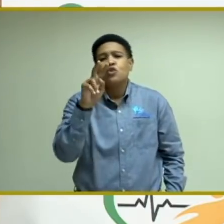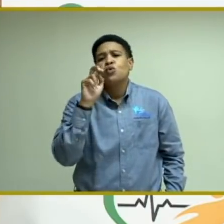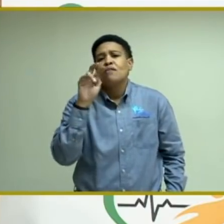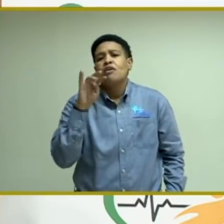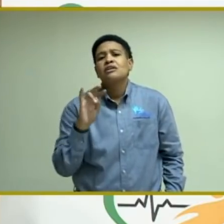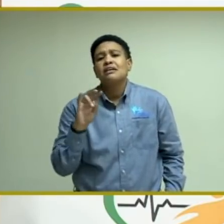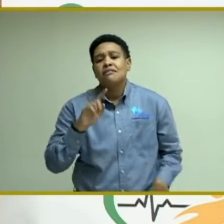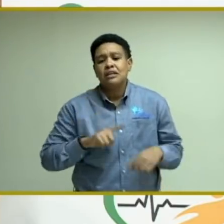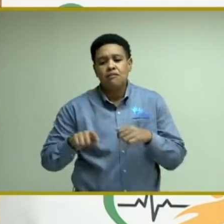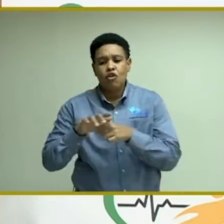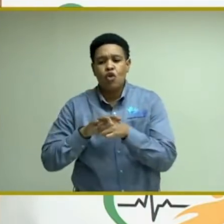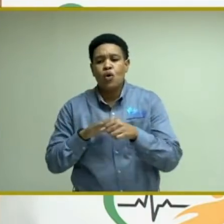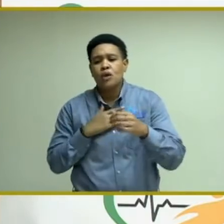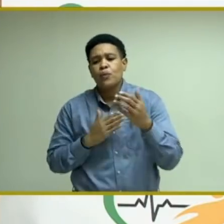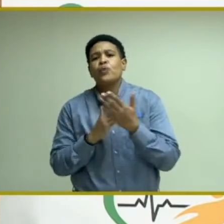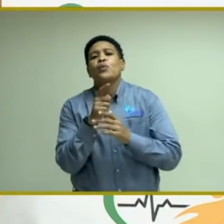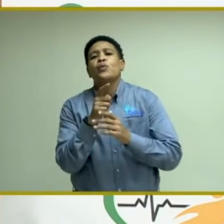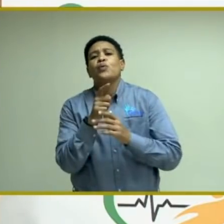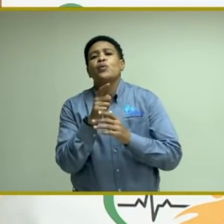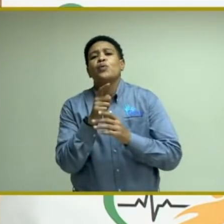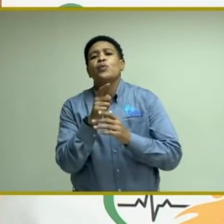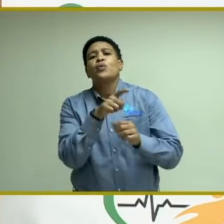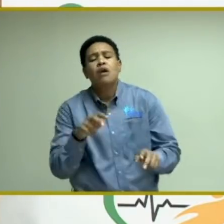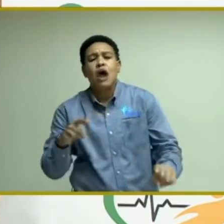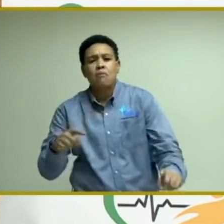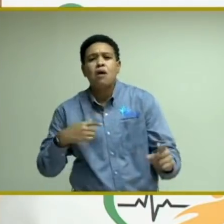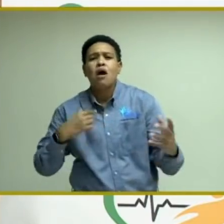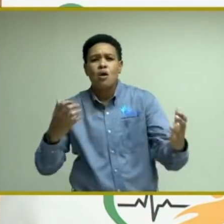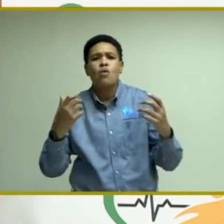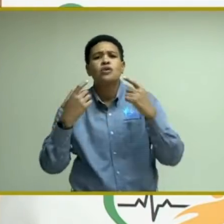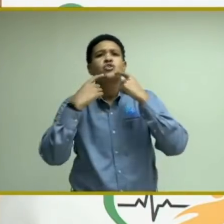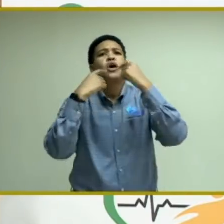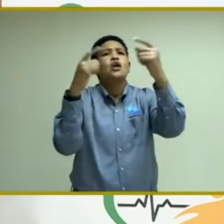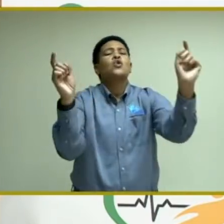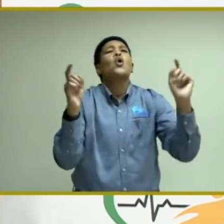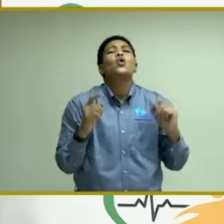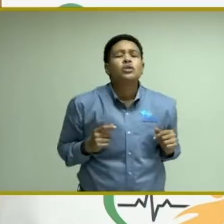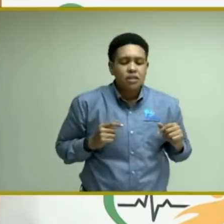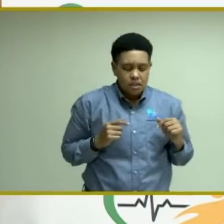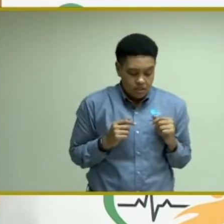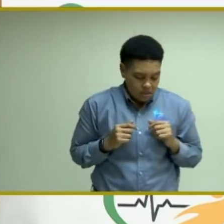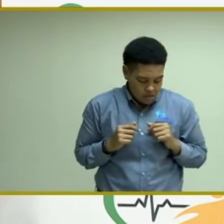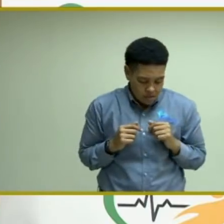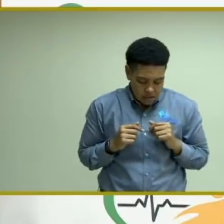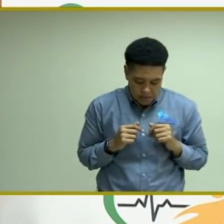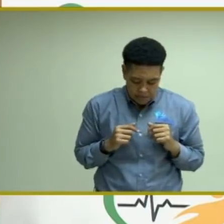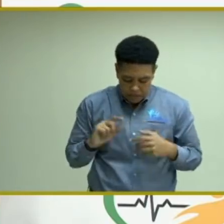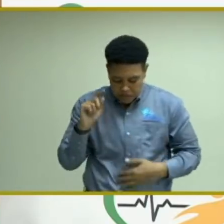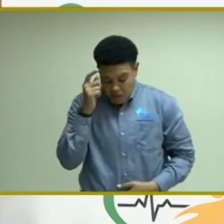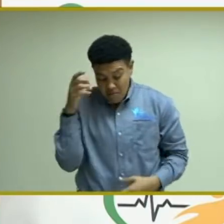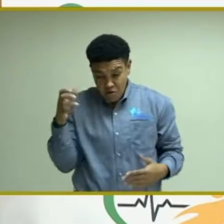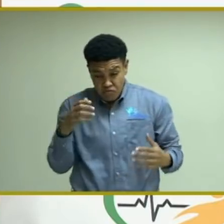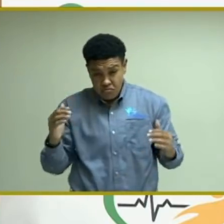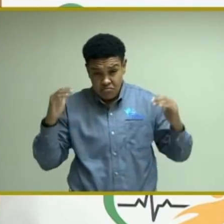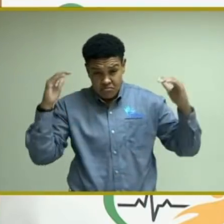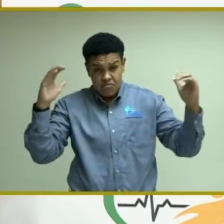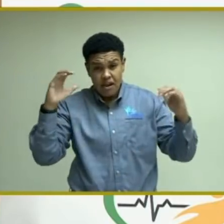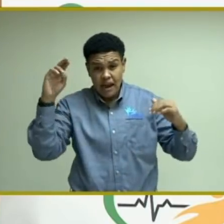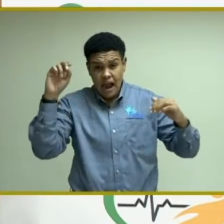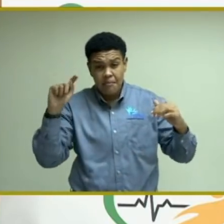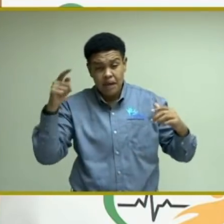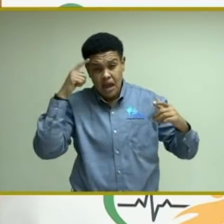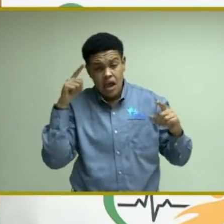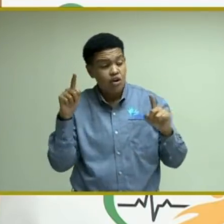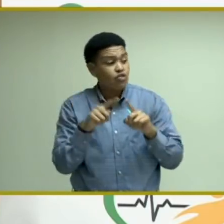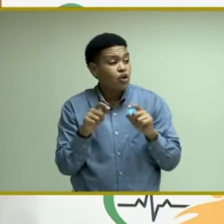247 sites, and we went through those sites. Well, I'd like to announce that Cabinet has agreed